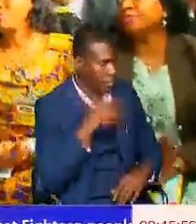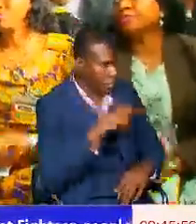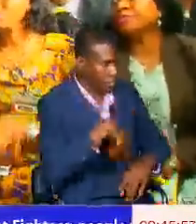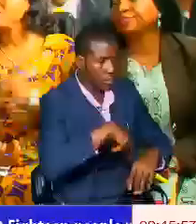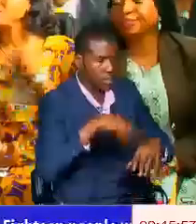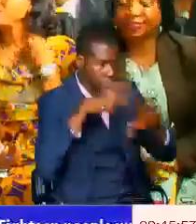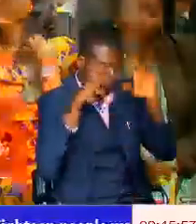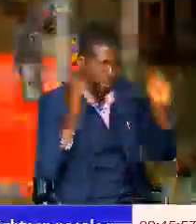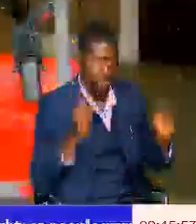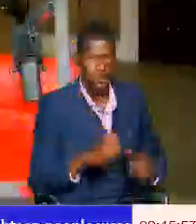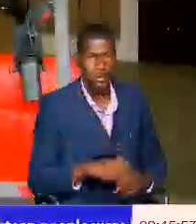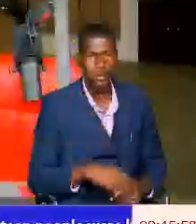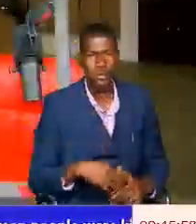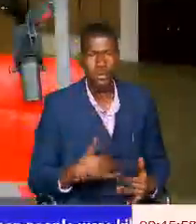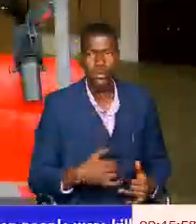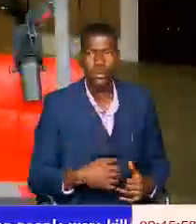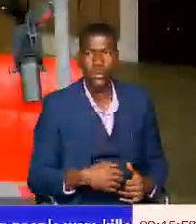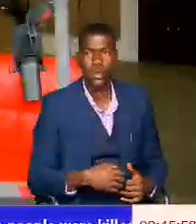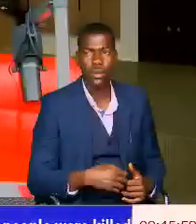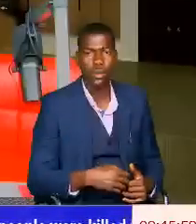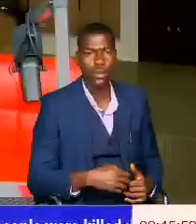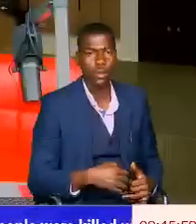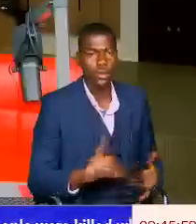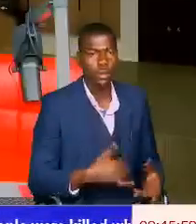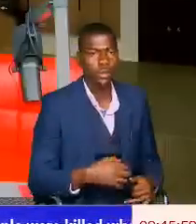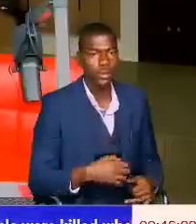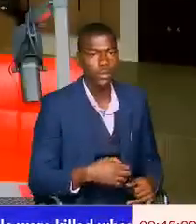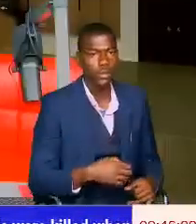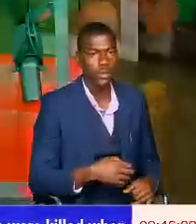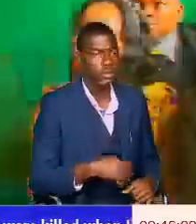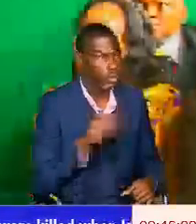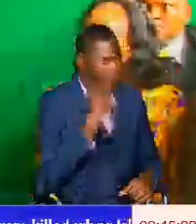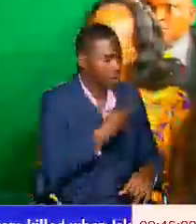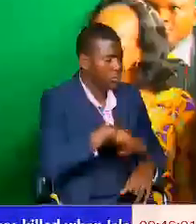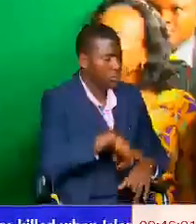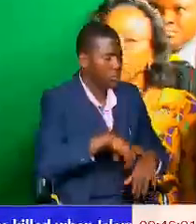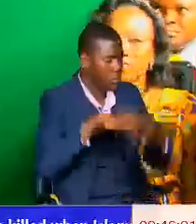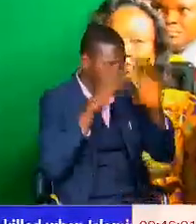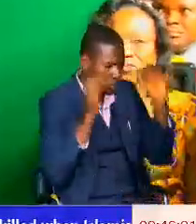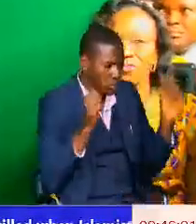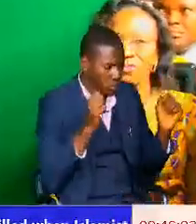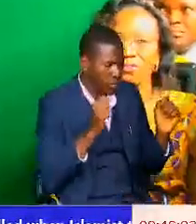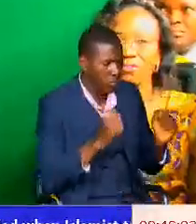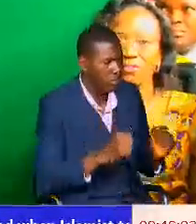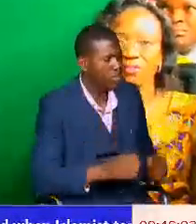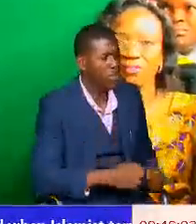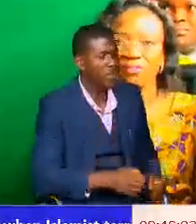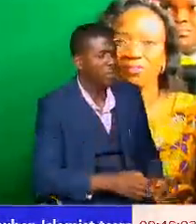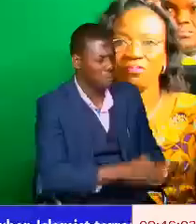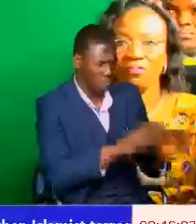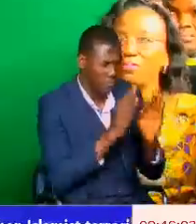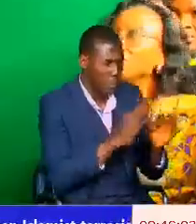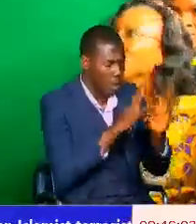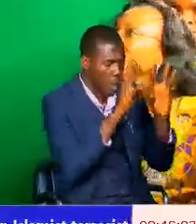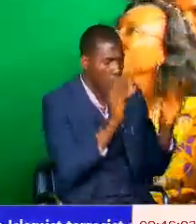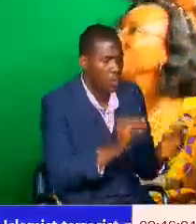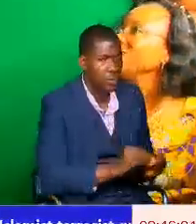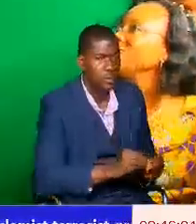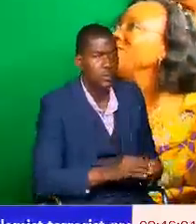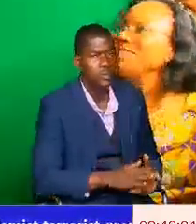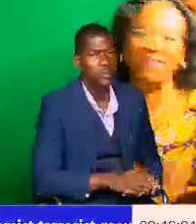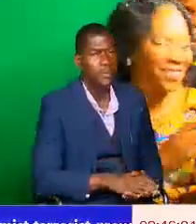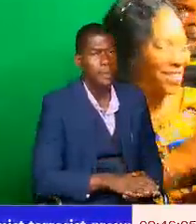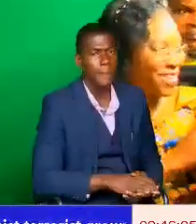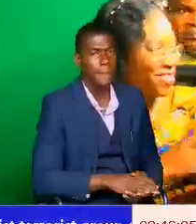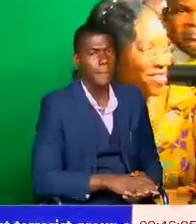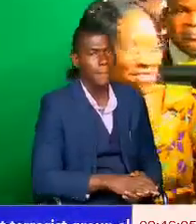sir. Finally, sir, ABC Shelter now very responsive and responsible organization. Very soon, very,